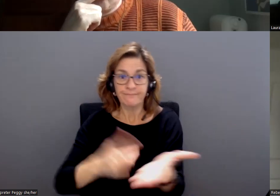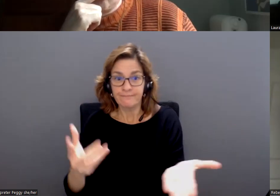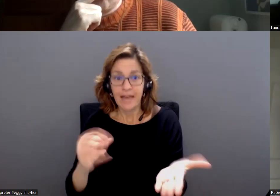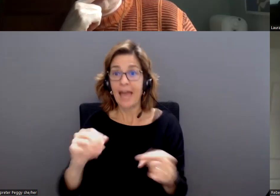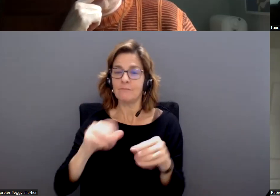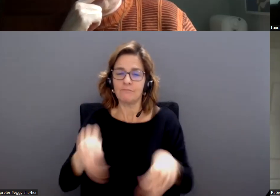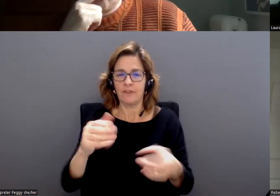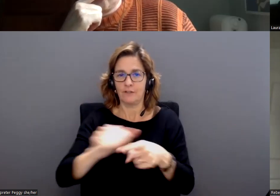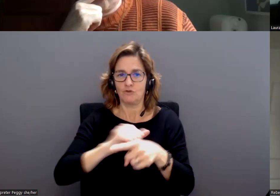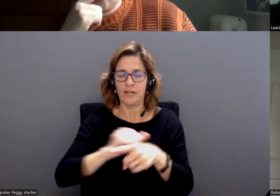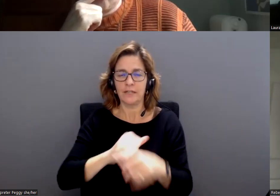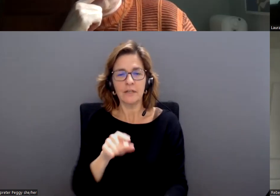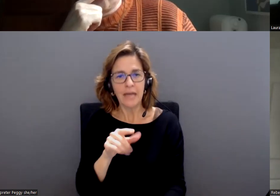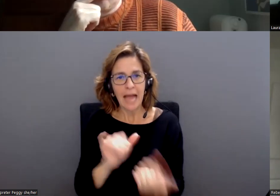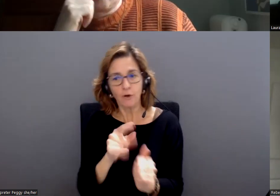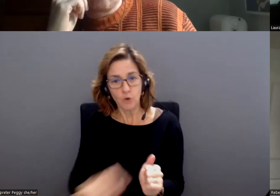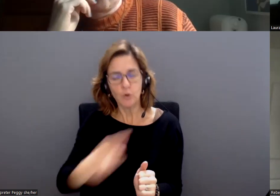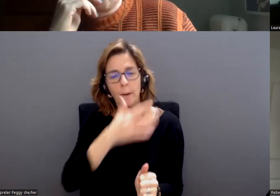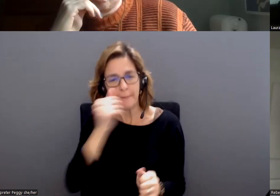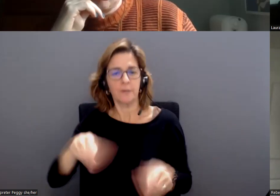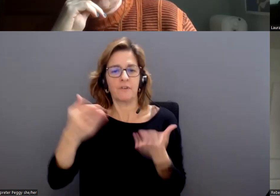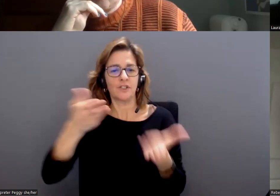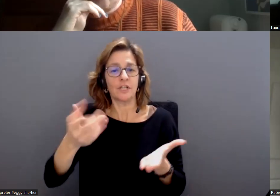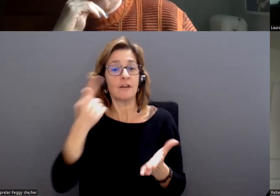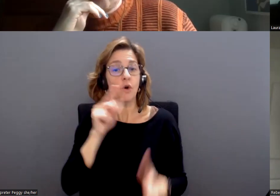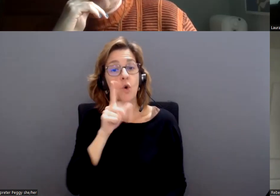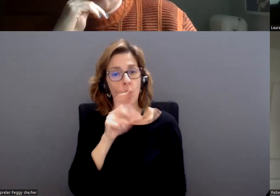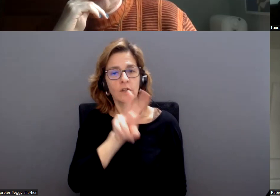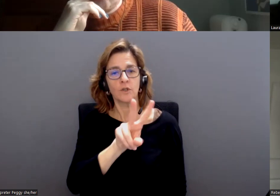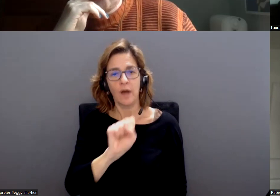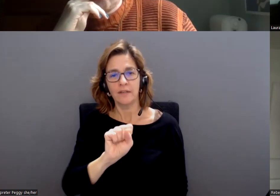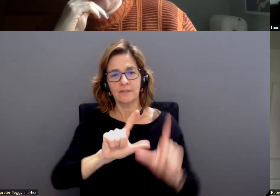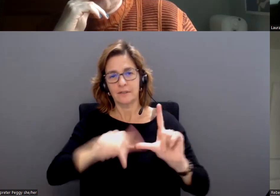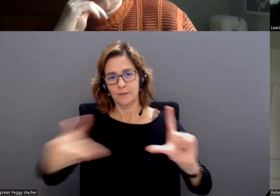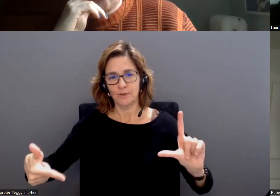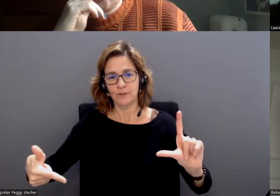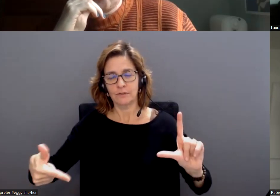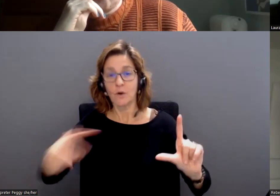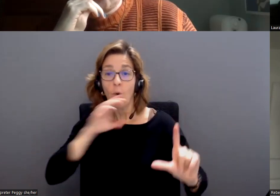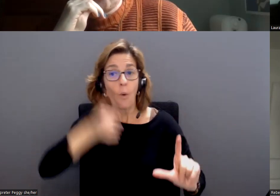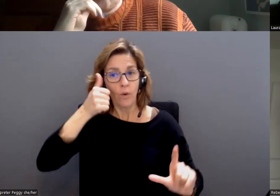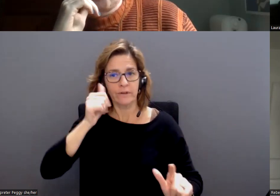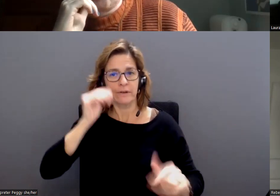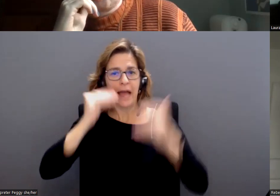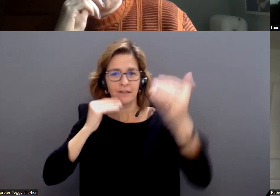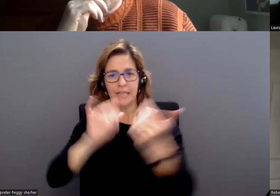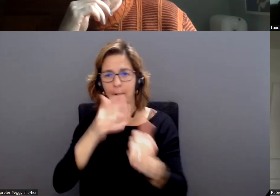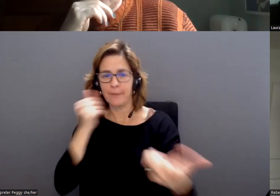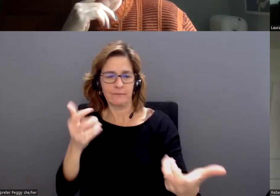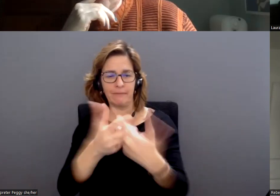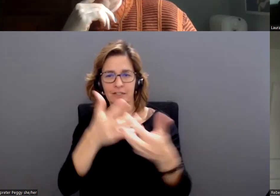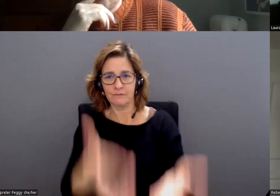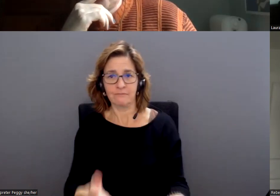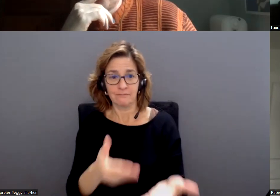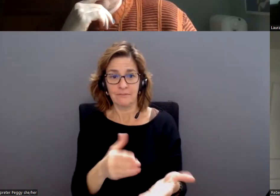training about how to be better providers for 2SLGBTQ older adults who are experiencing exactly